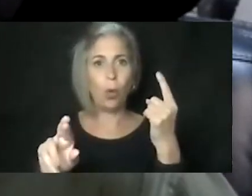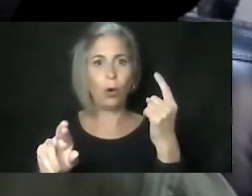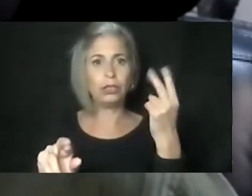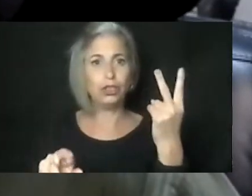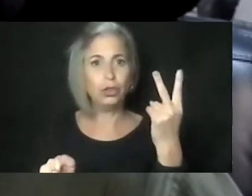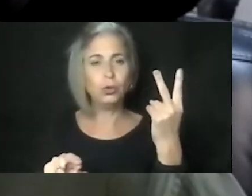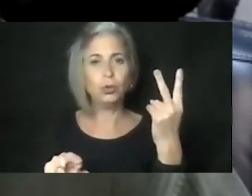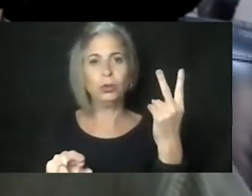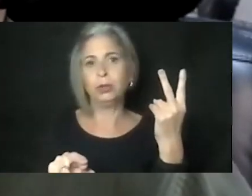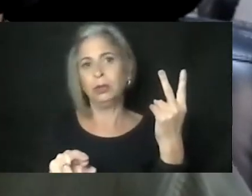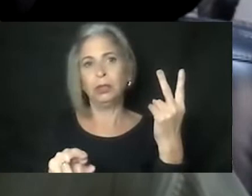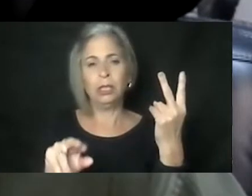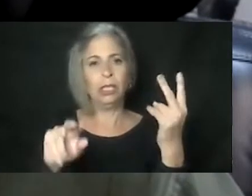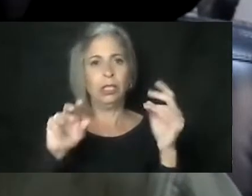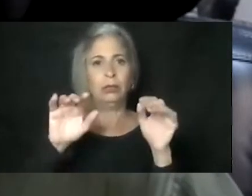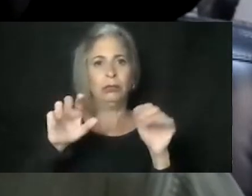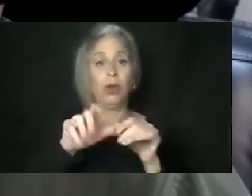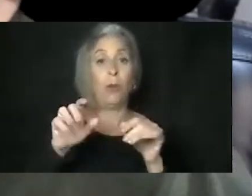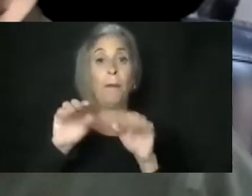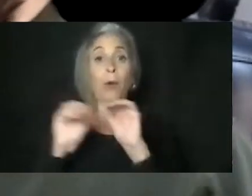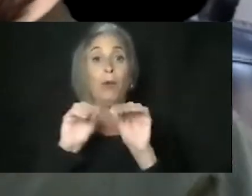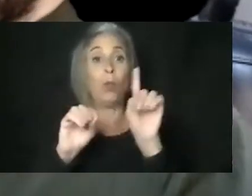single switch, or just move one finger.